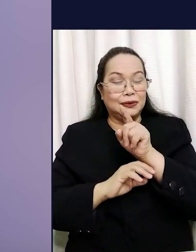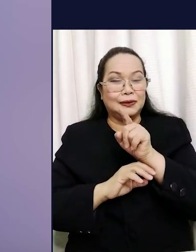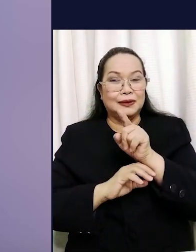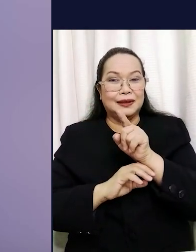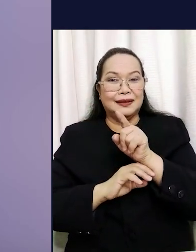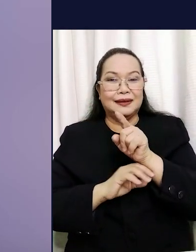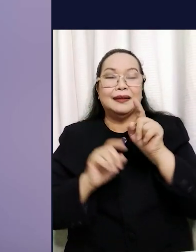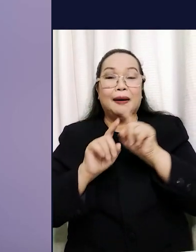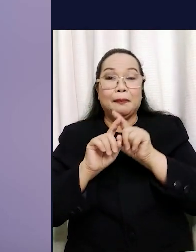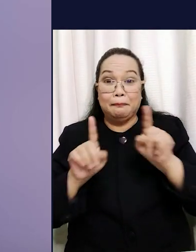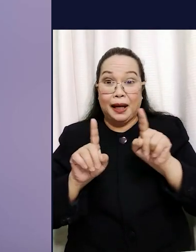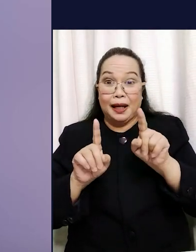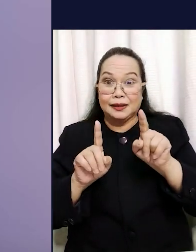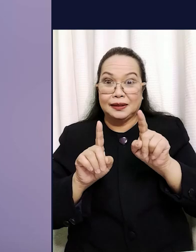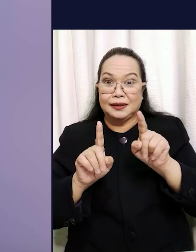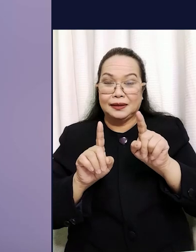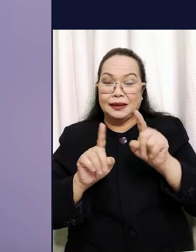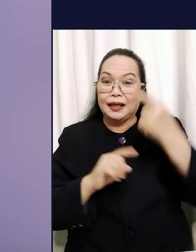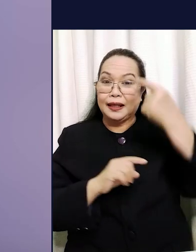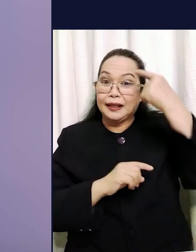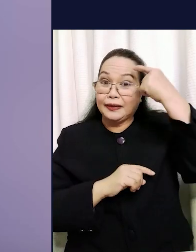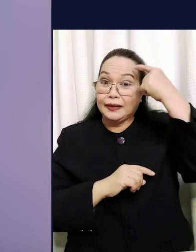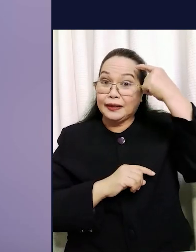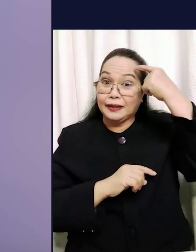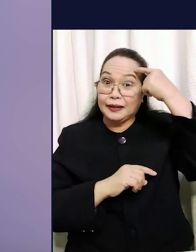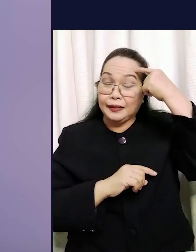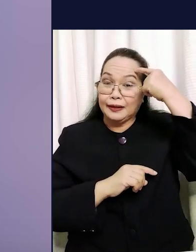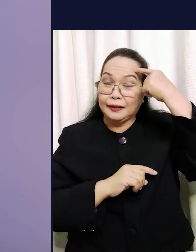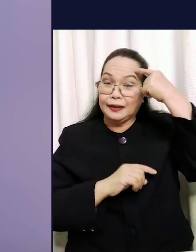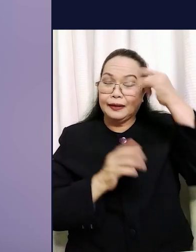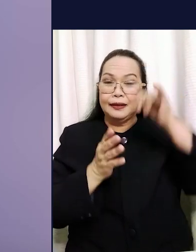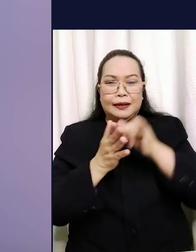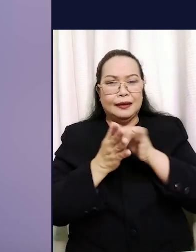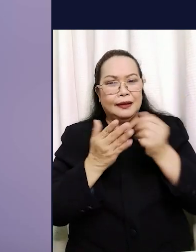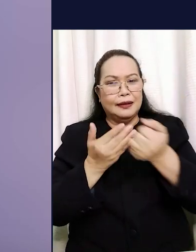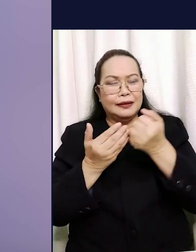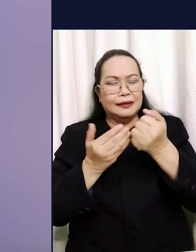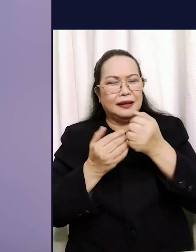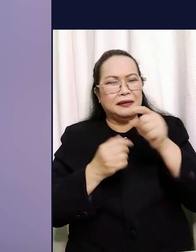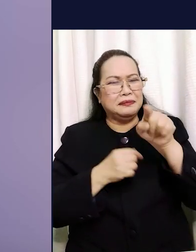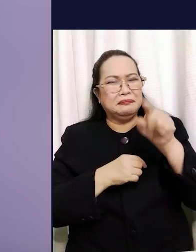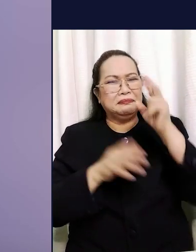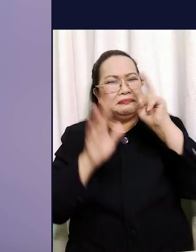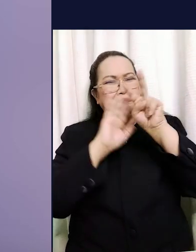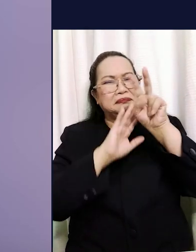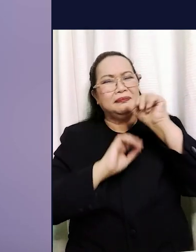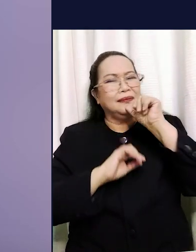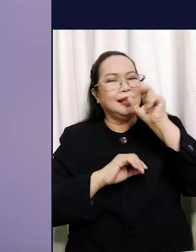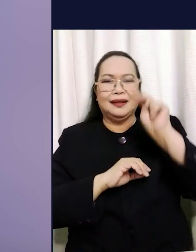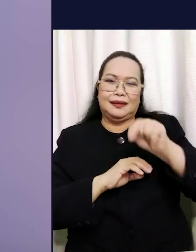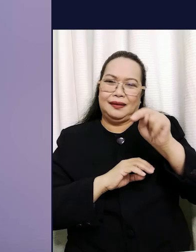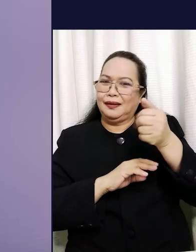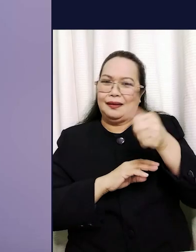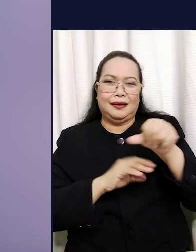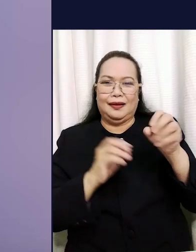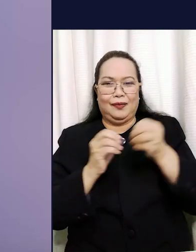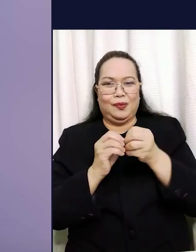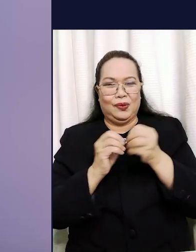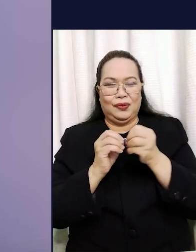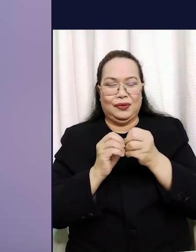yung kaisipan na simply they are no longer necessary in the